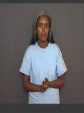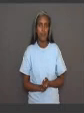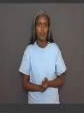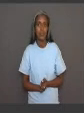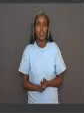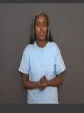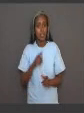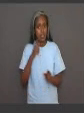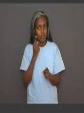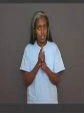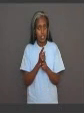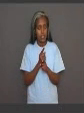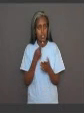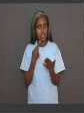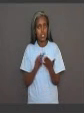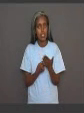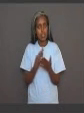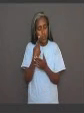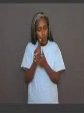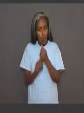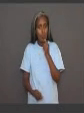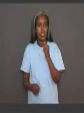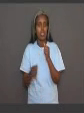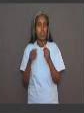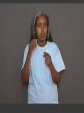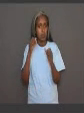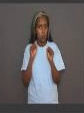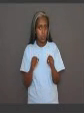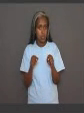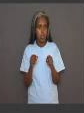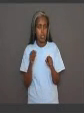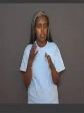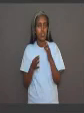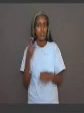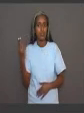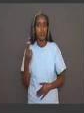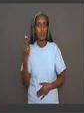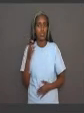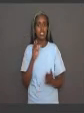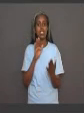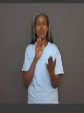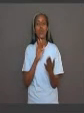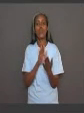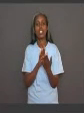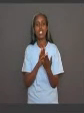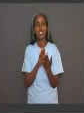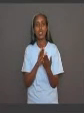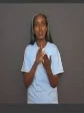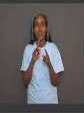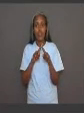In fact, it is only possible if you use the coefficient